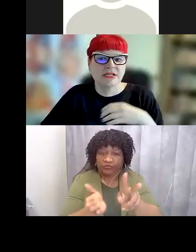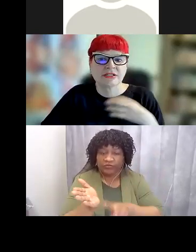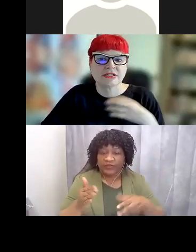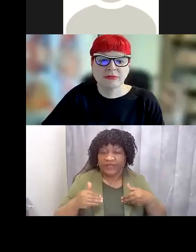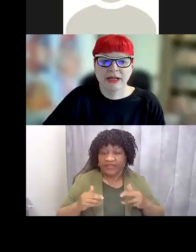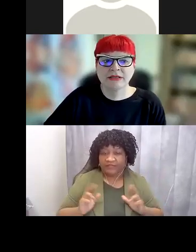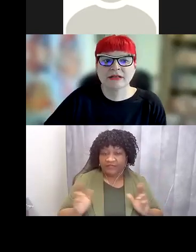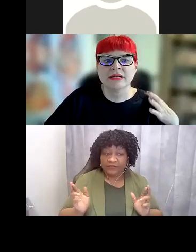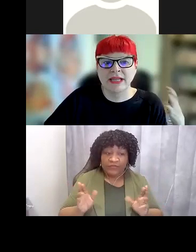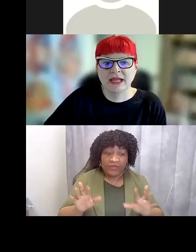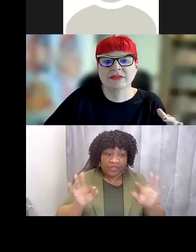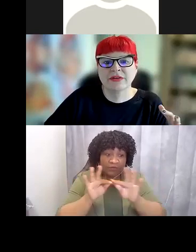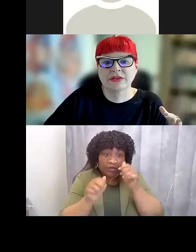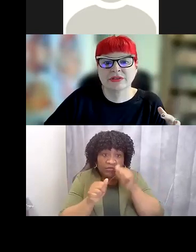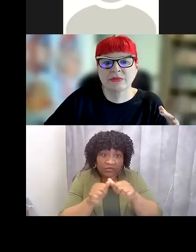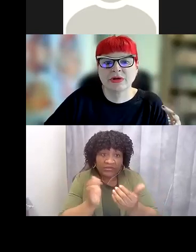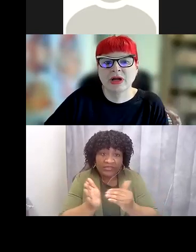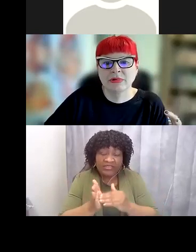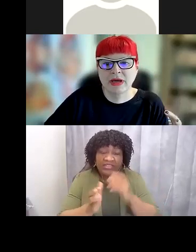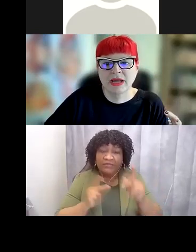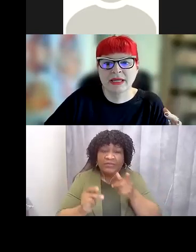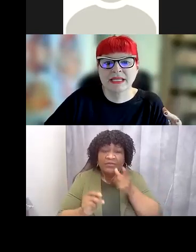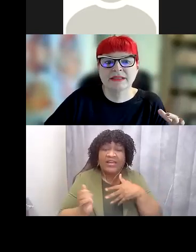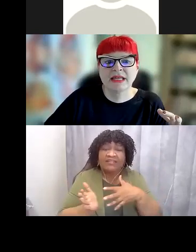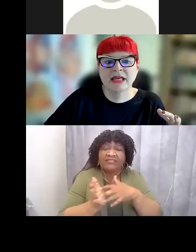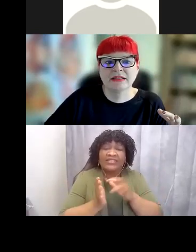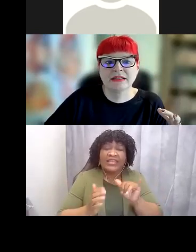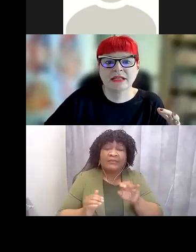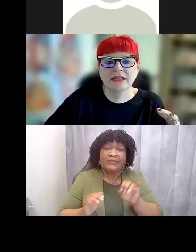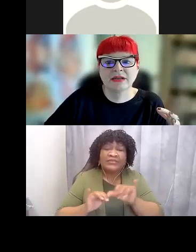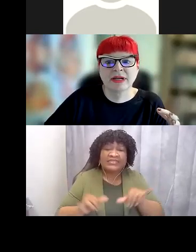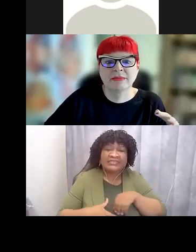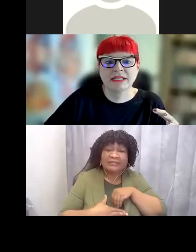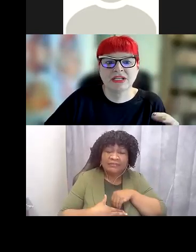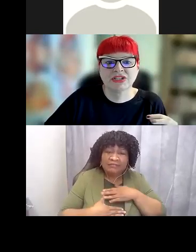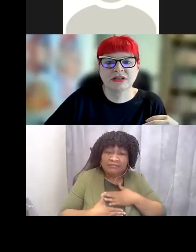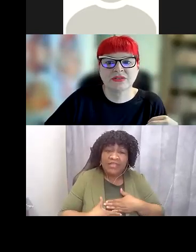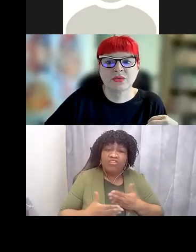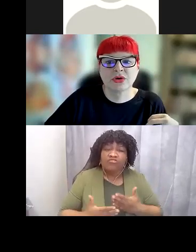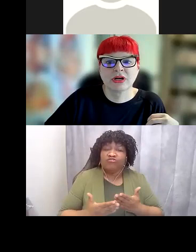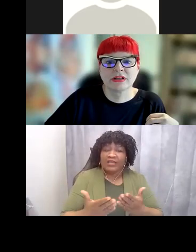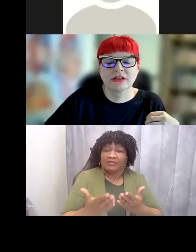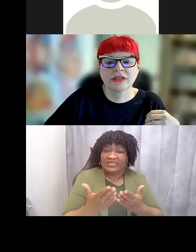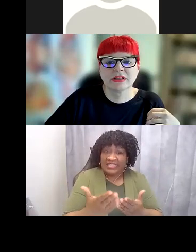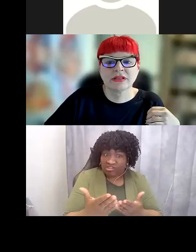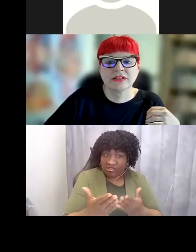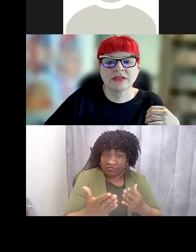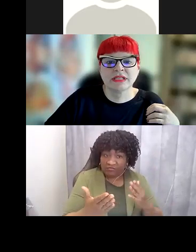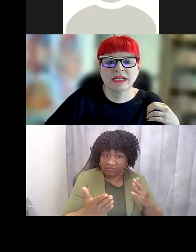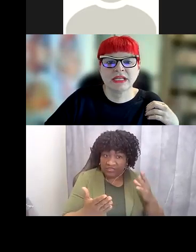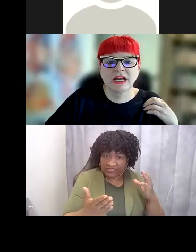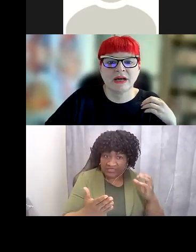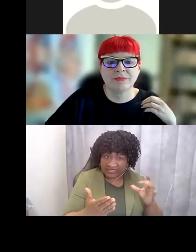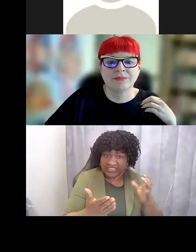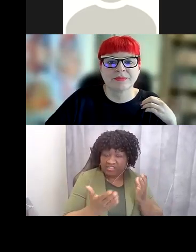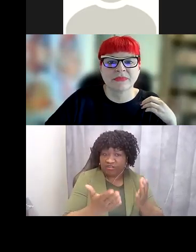And just a reminder, again, for folks who are immunocompromised, that the recommendation for